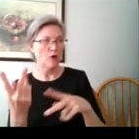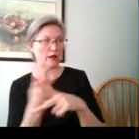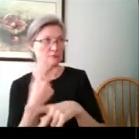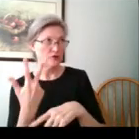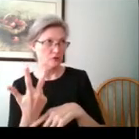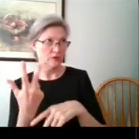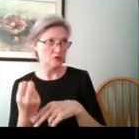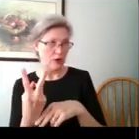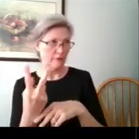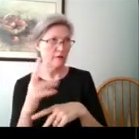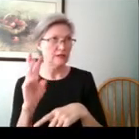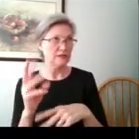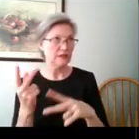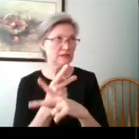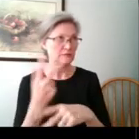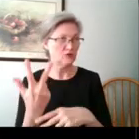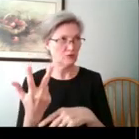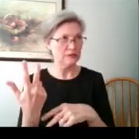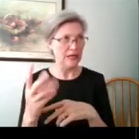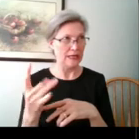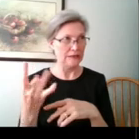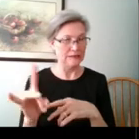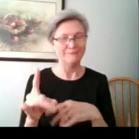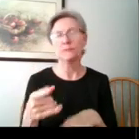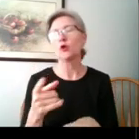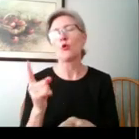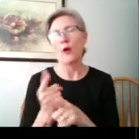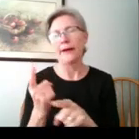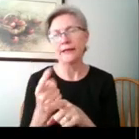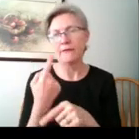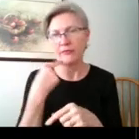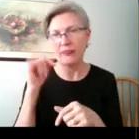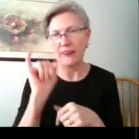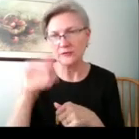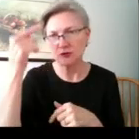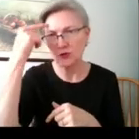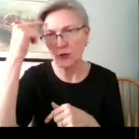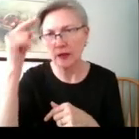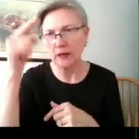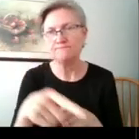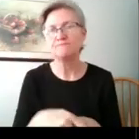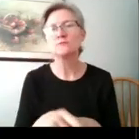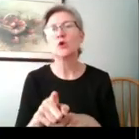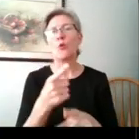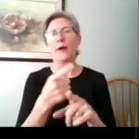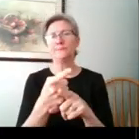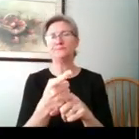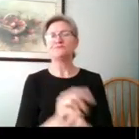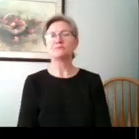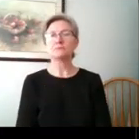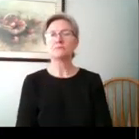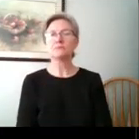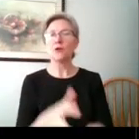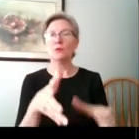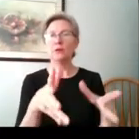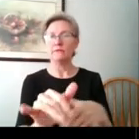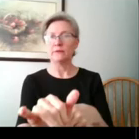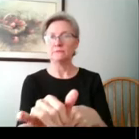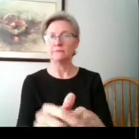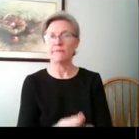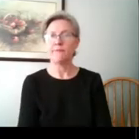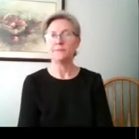is 12. 6 times 3 is 18. And you are absolutely correct if that's what you're thinking. And we'll leave it at that. All